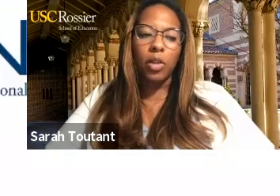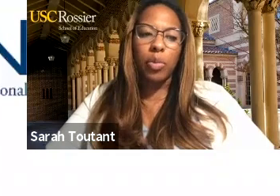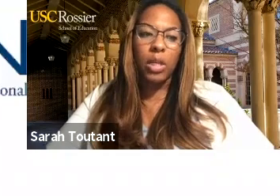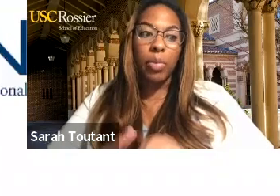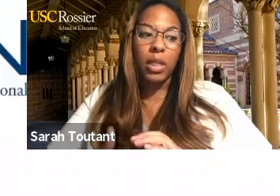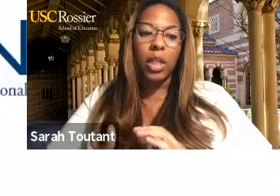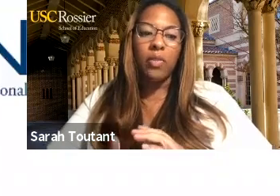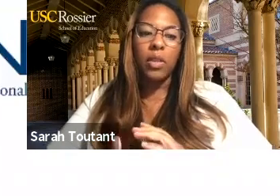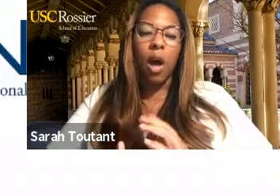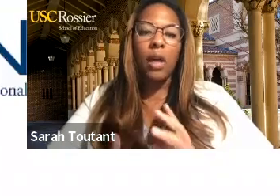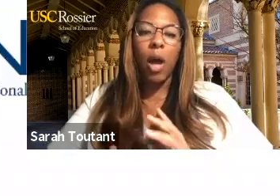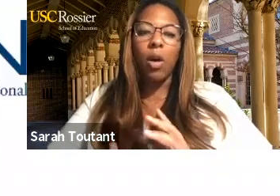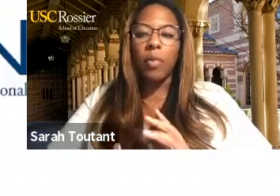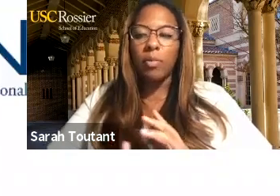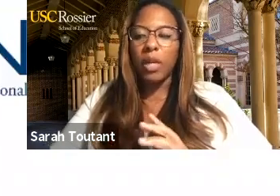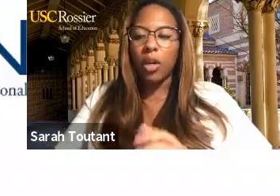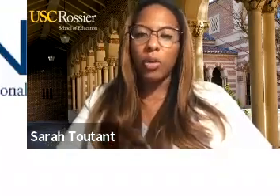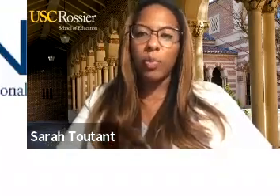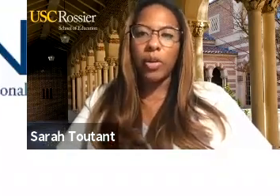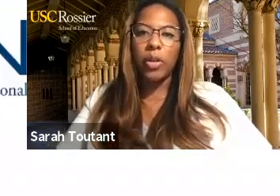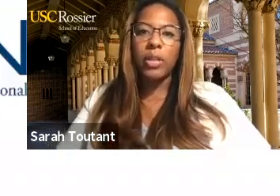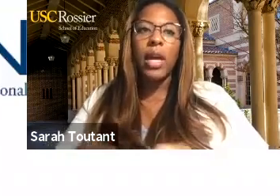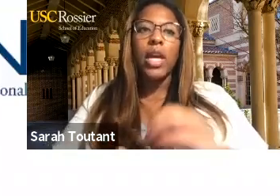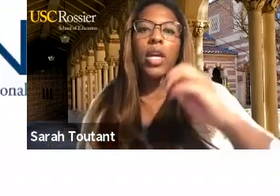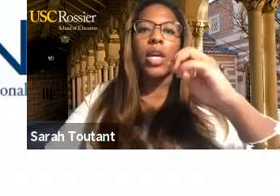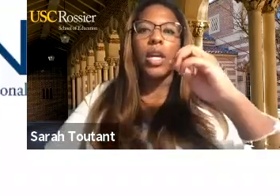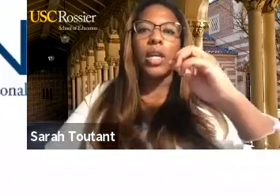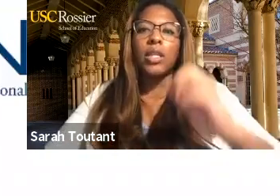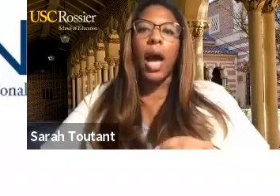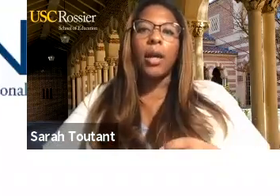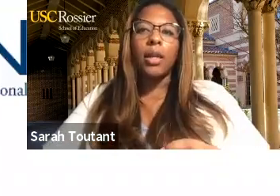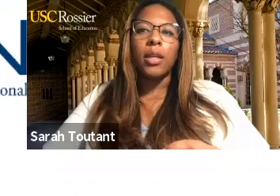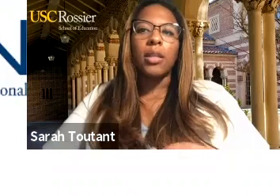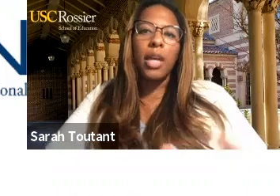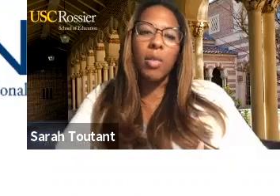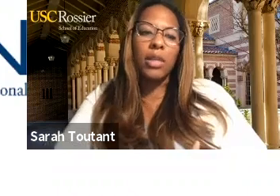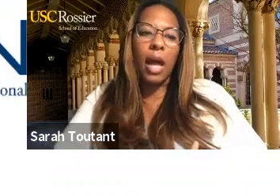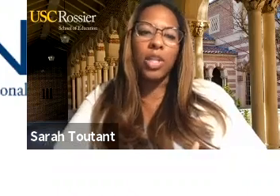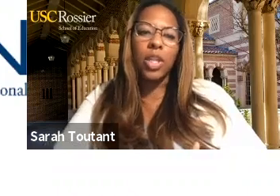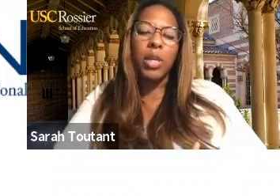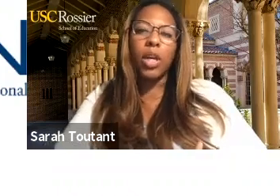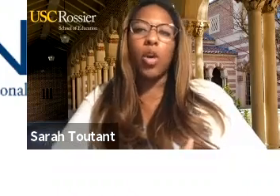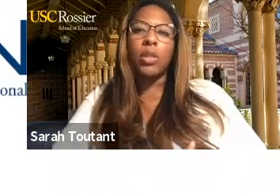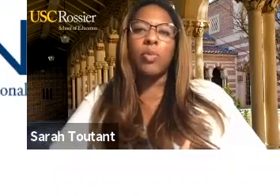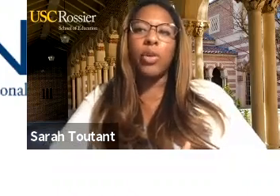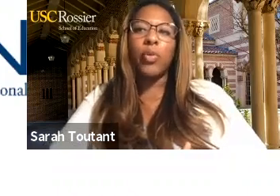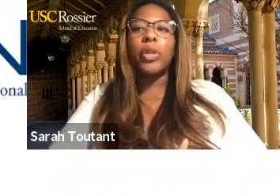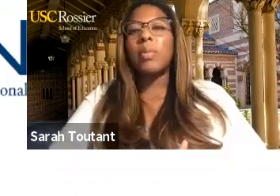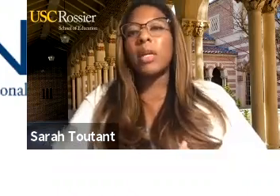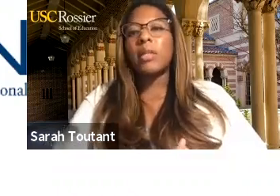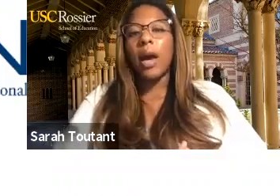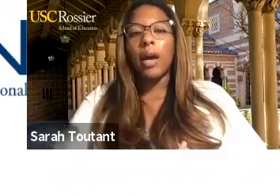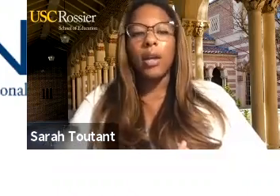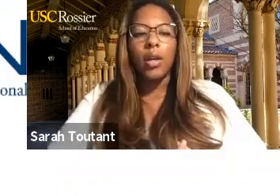that Dr. Patina Love talks about in being a co-conspirator is that it's not the same as allyship. Being a co-conspirator